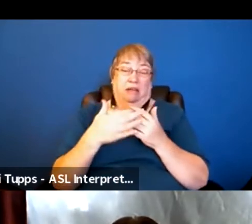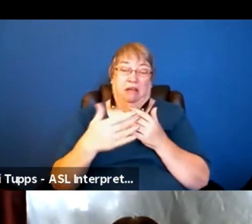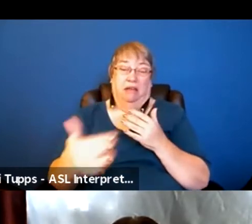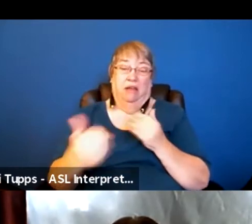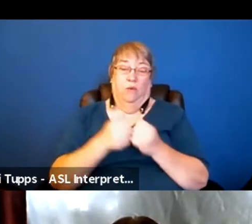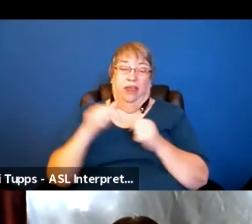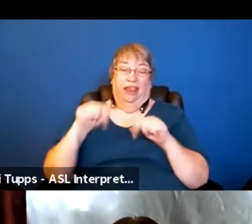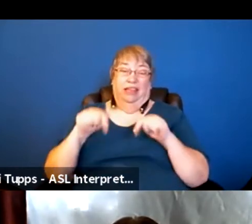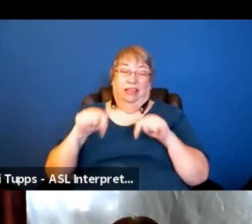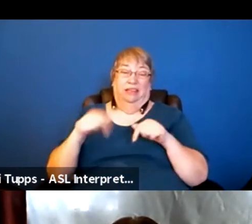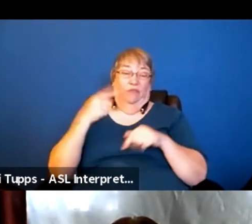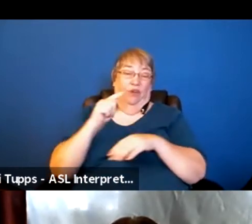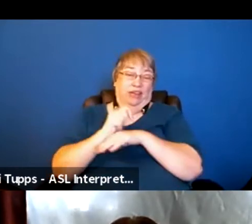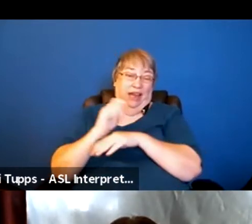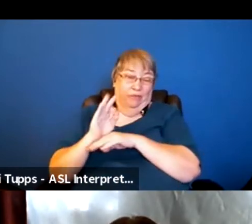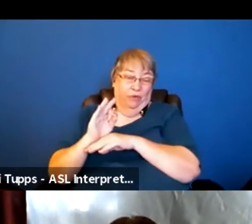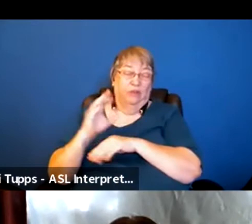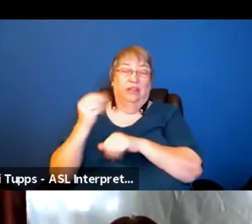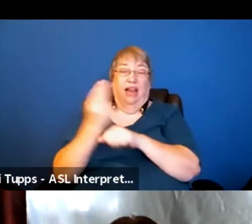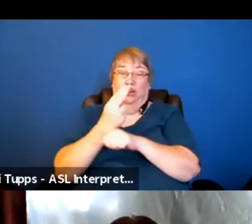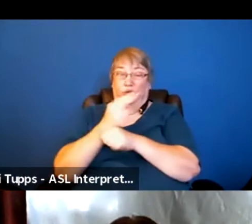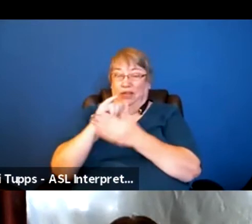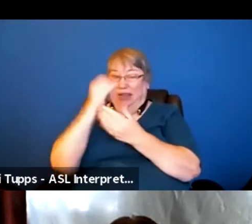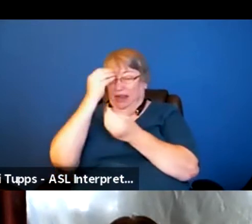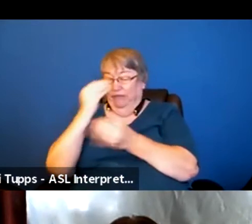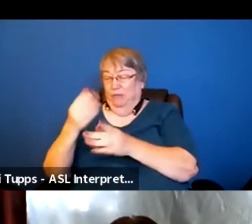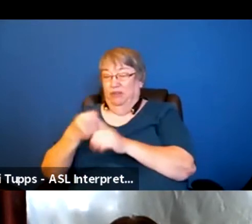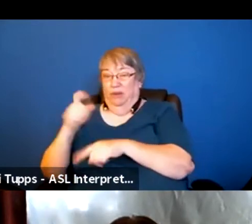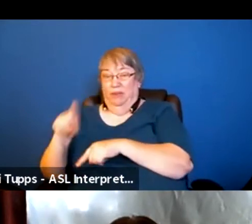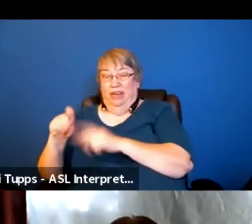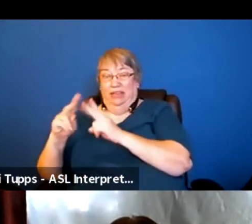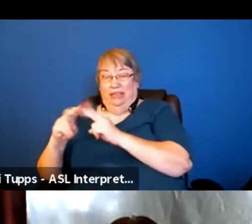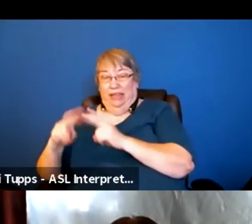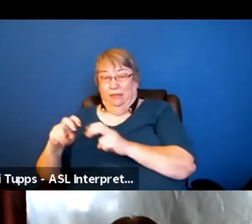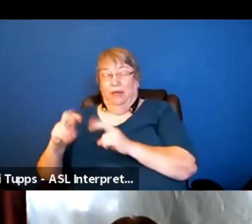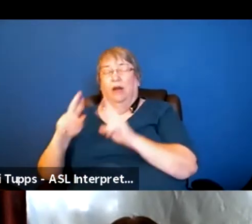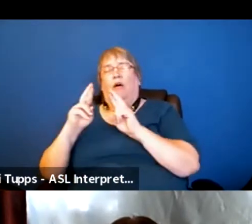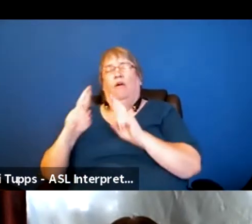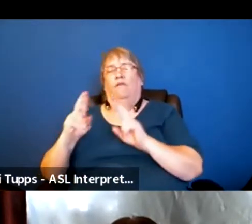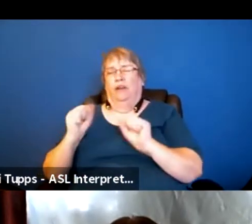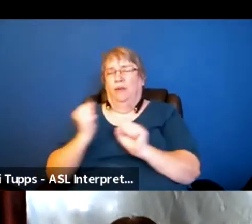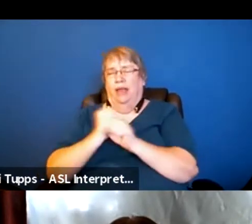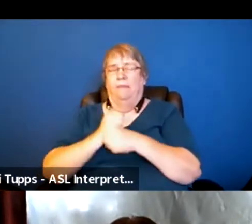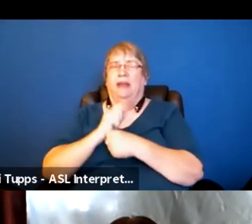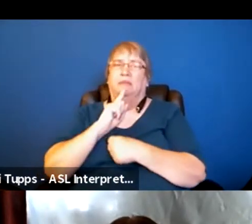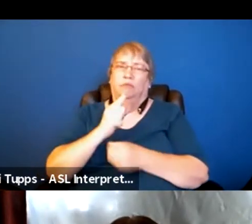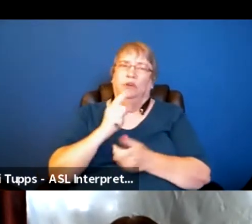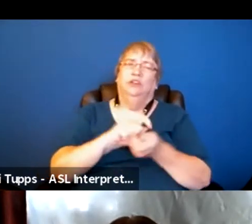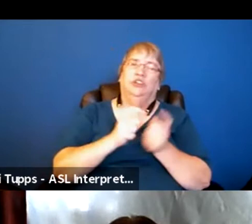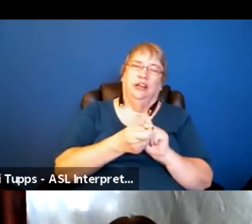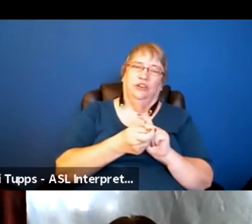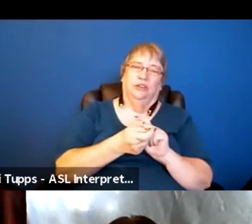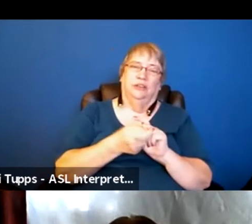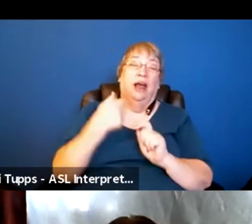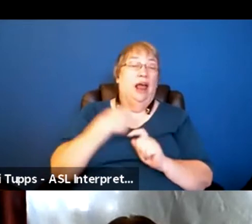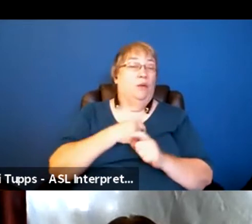behavioral task force and using this information from the needs assessment. We're going to make some real changes, and we're already starting with that by moving